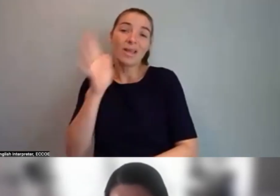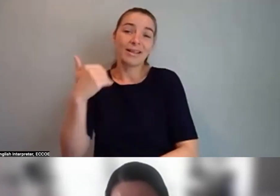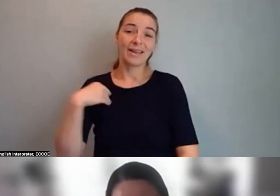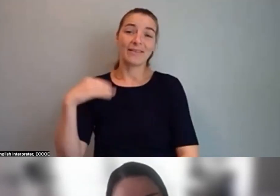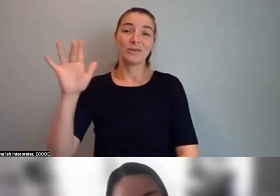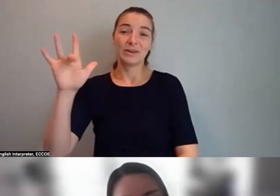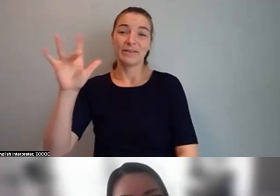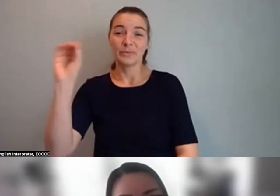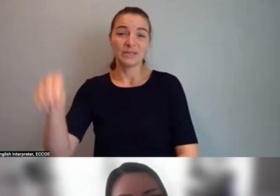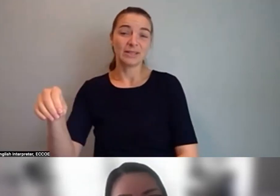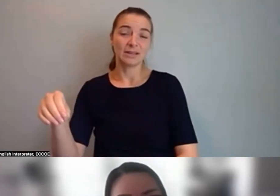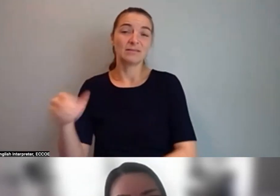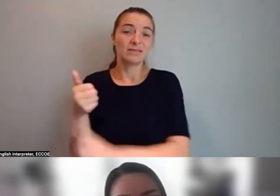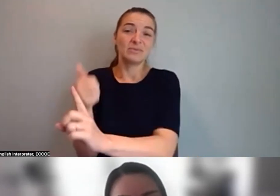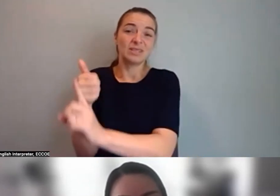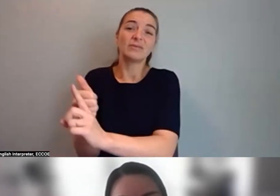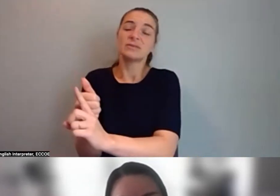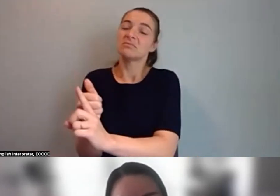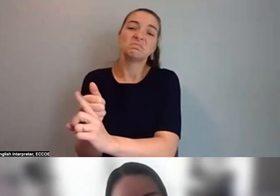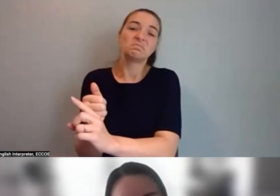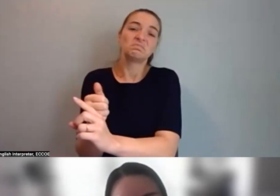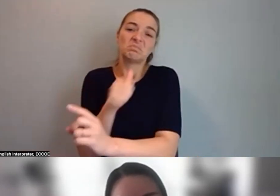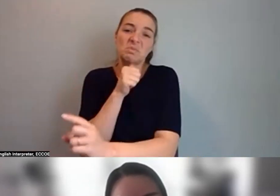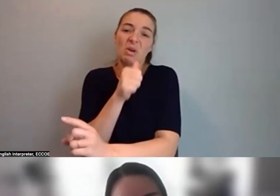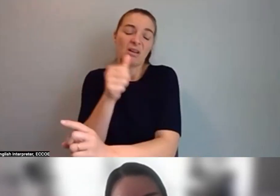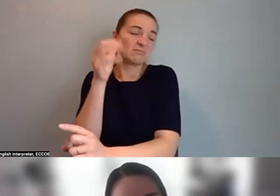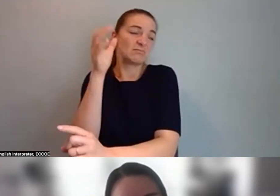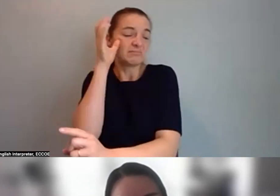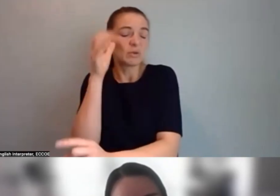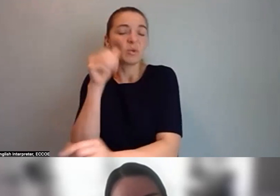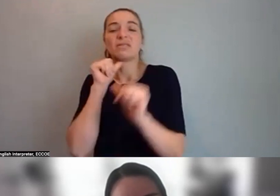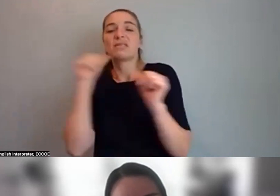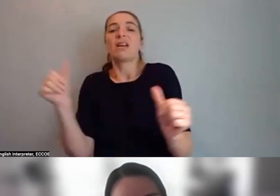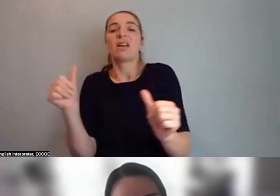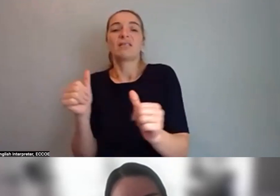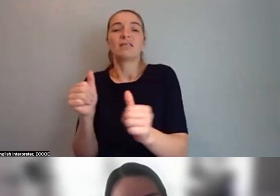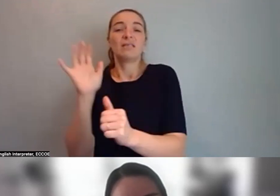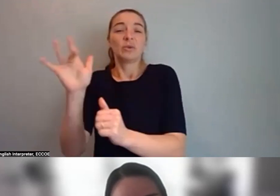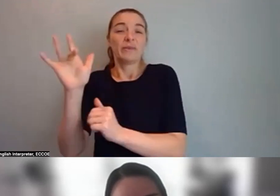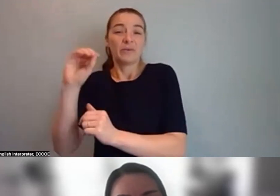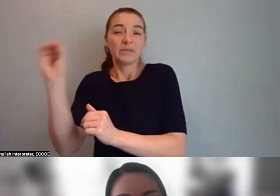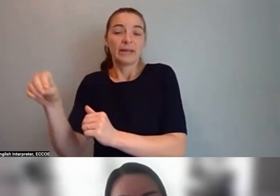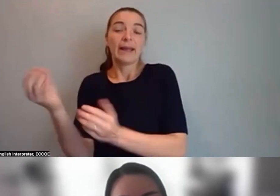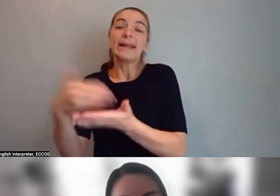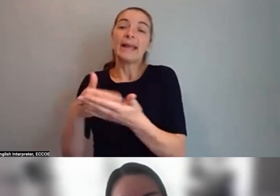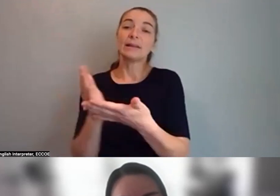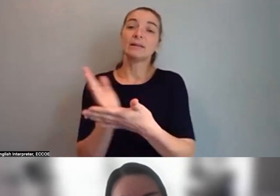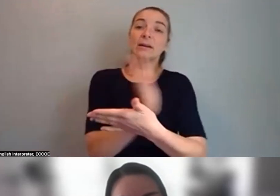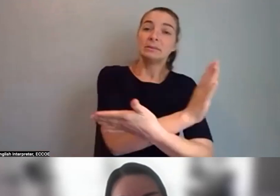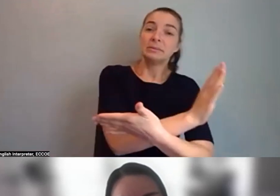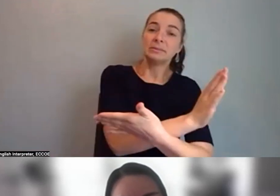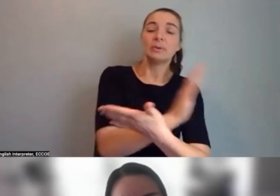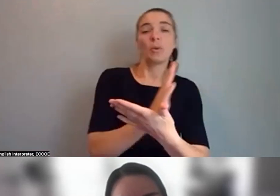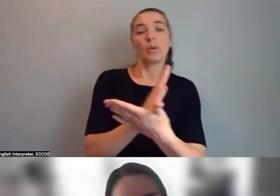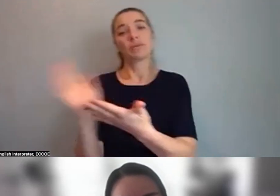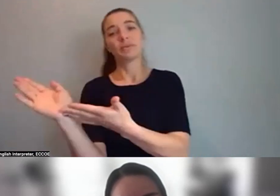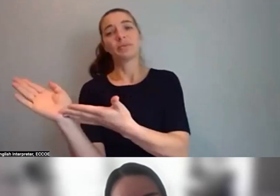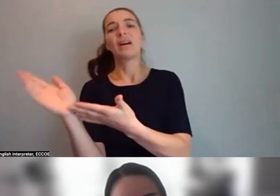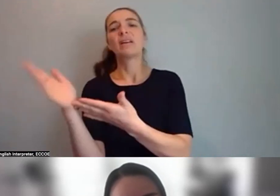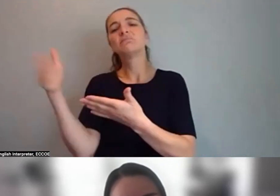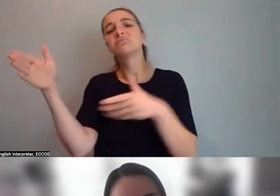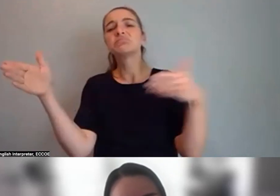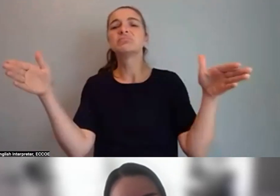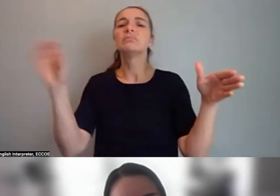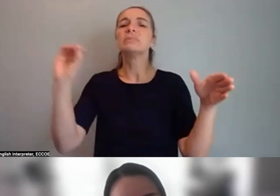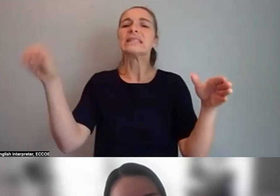the extremes on both ends of the spectrum. Really, you're fighting for that, like, middle bit, you know. And so there are